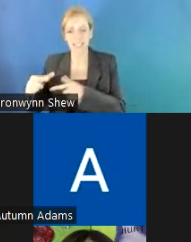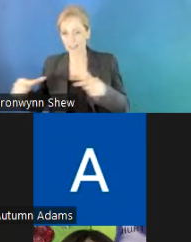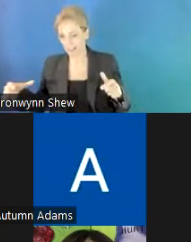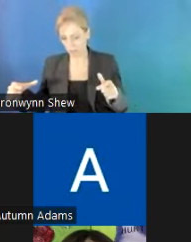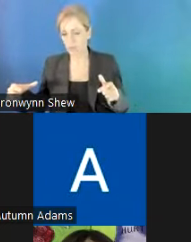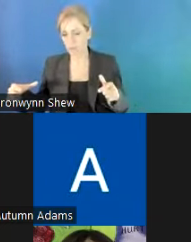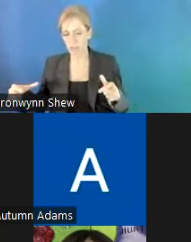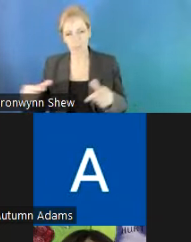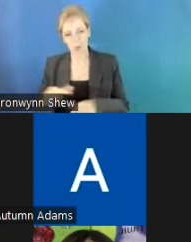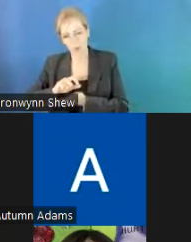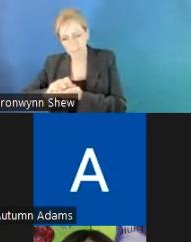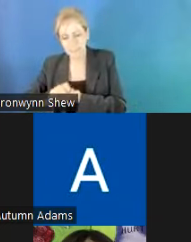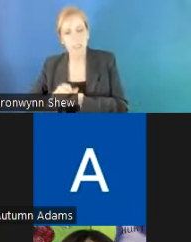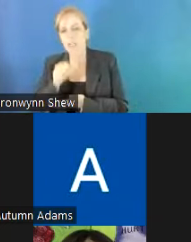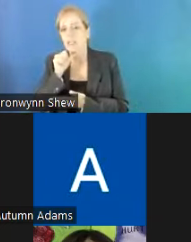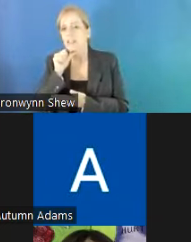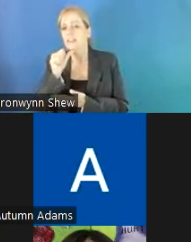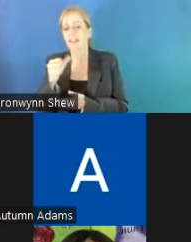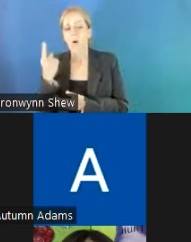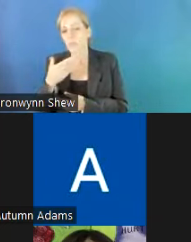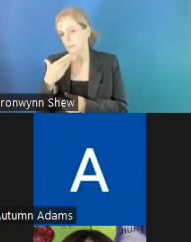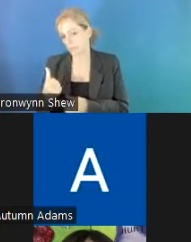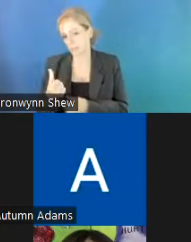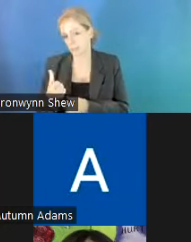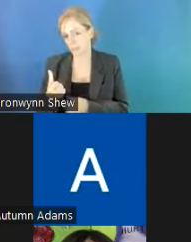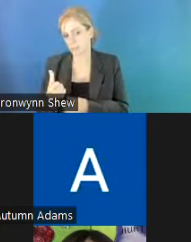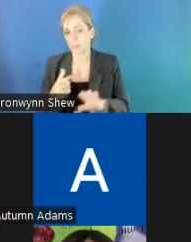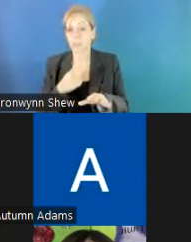Also, keep your writings short and sweet.